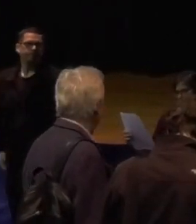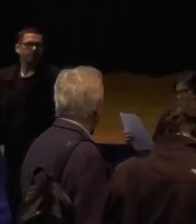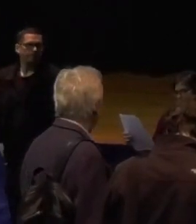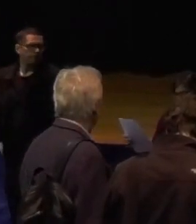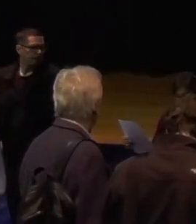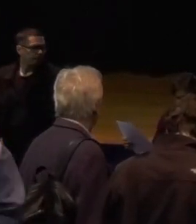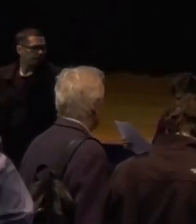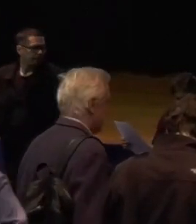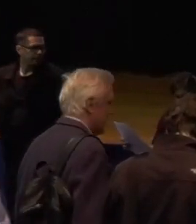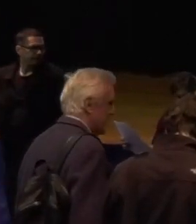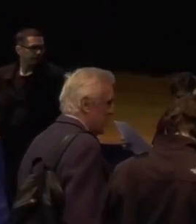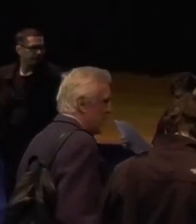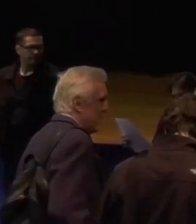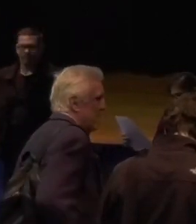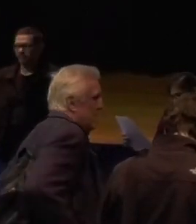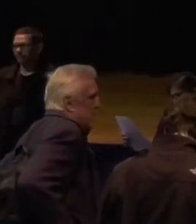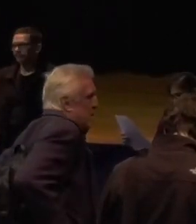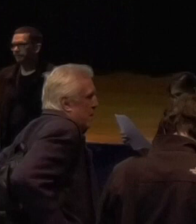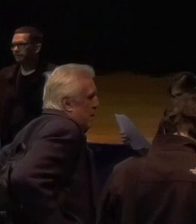Yes.